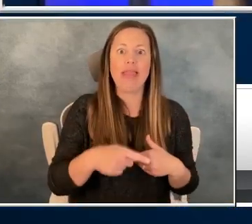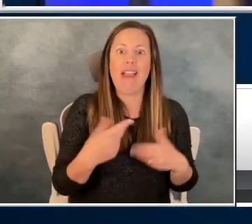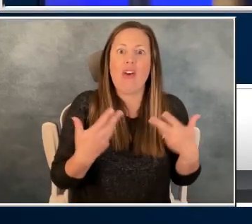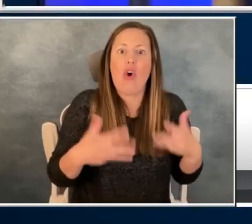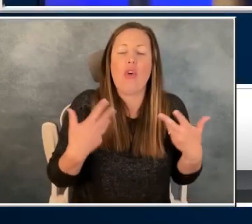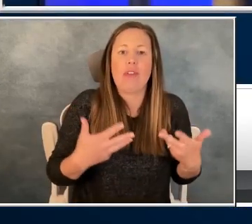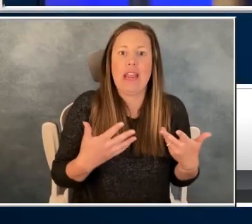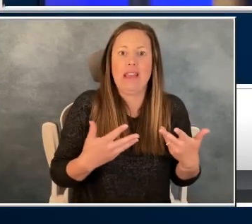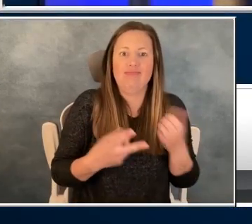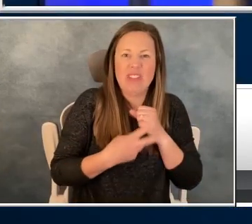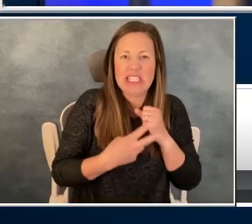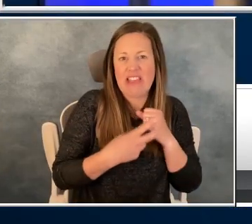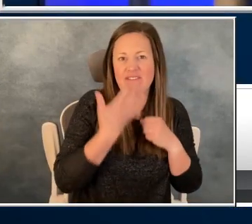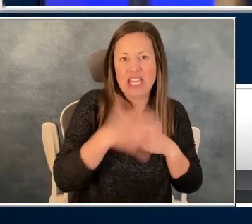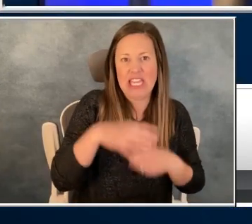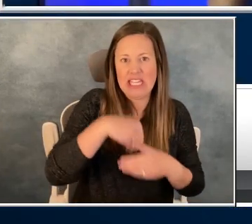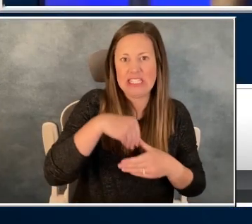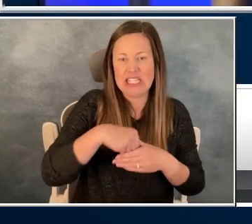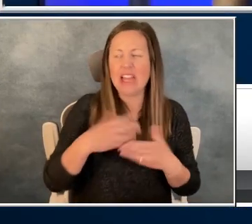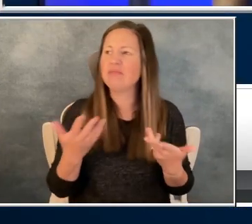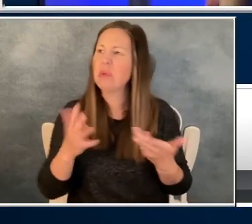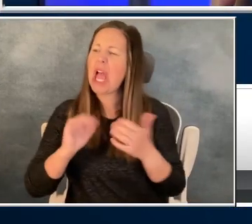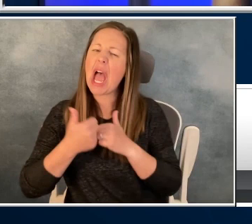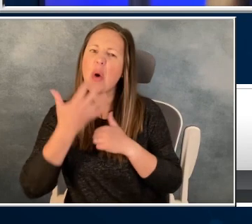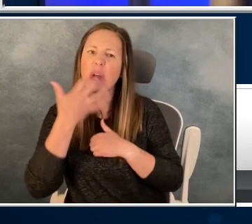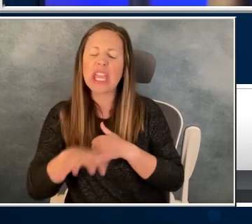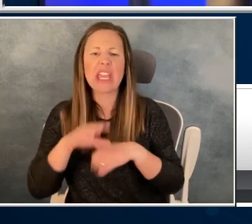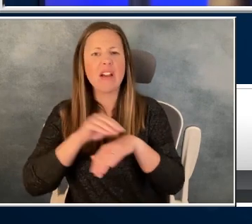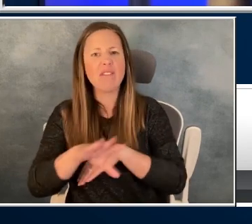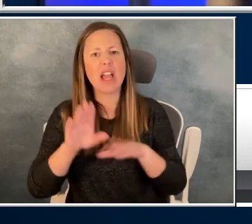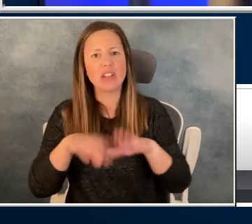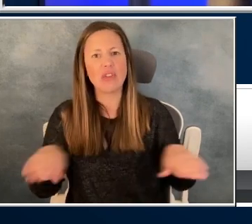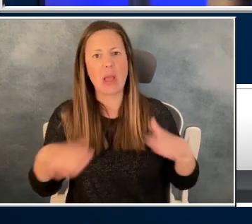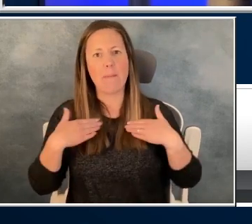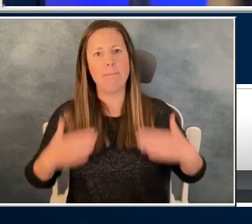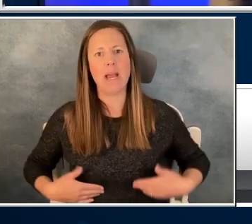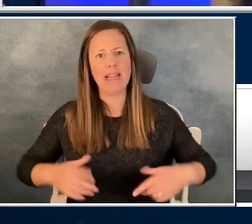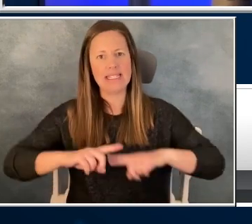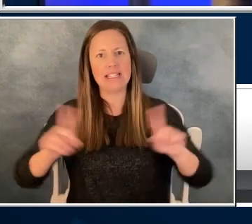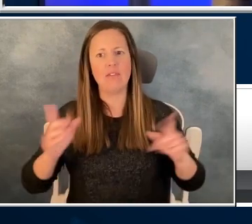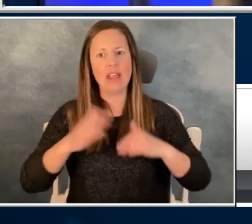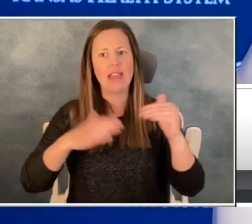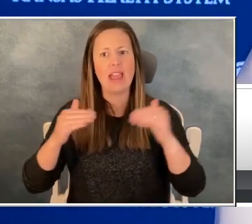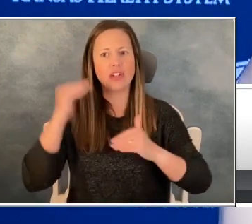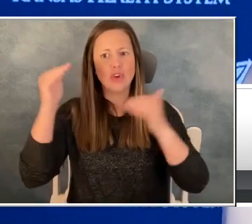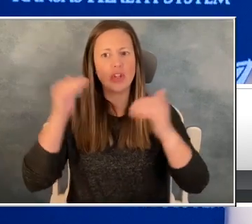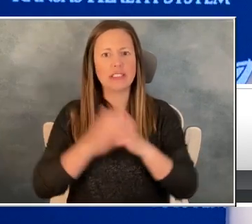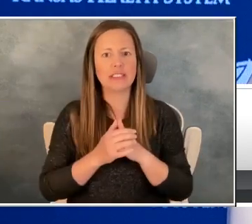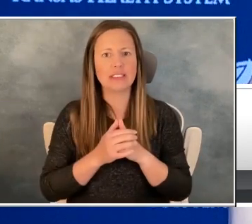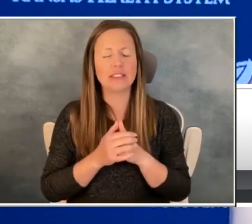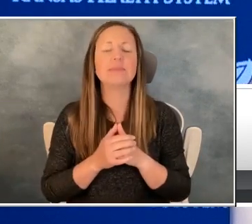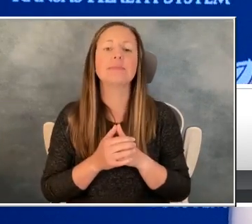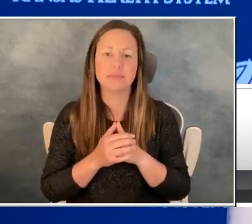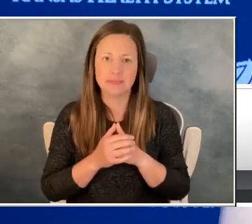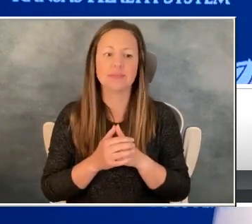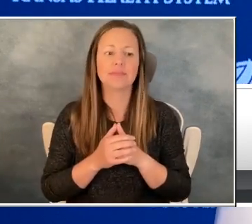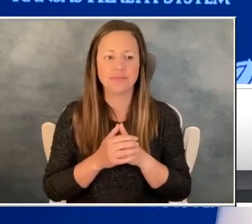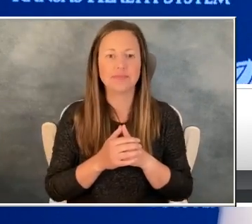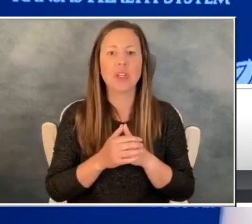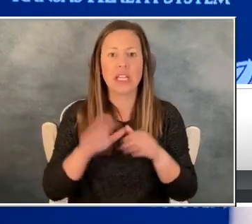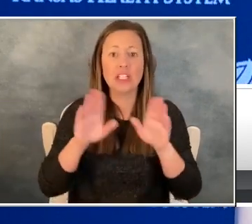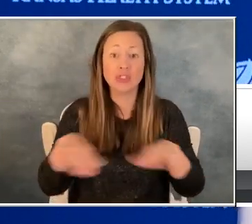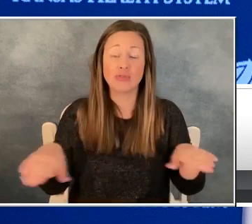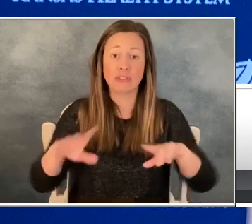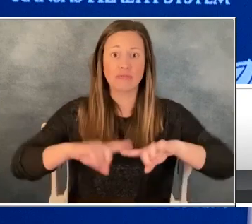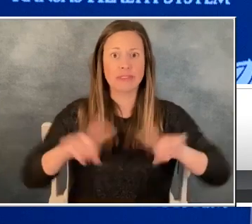heat affect a child's body differently than it would affect you or me or any adult? Yeah, absolutely. Children are definitely different than